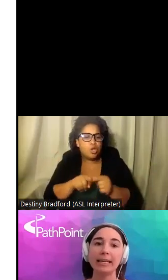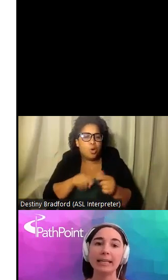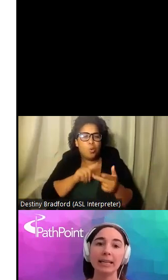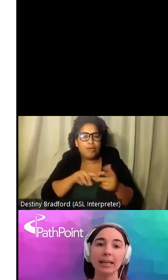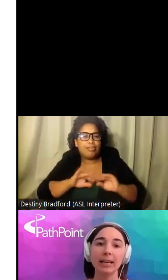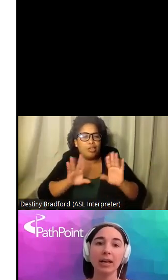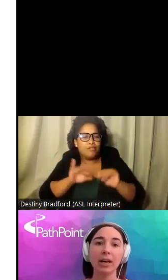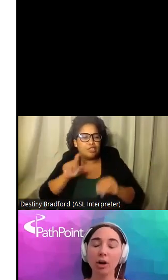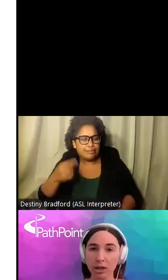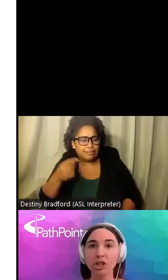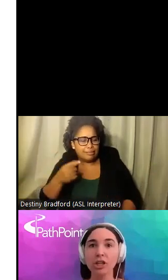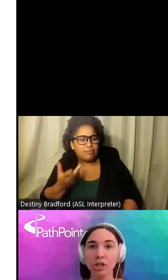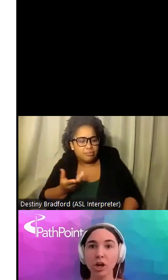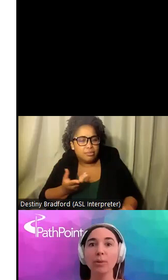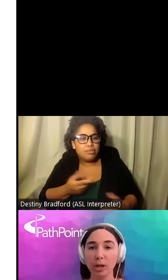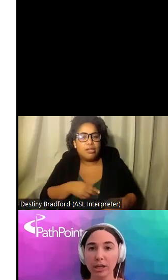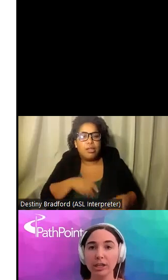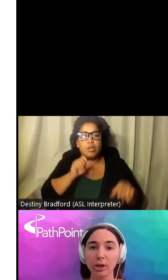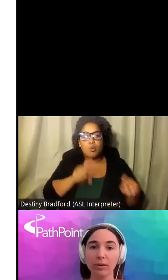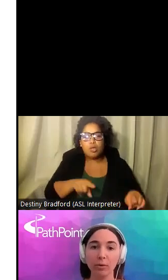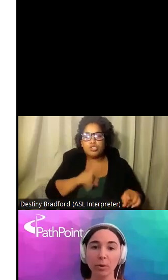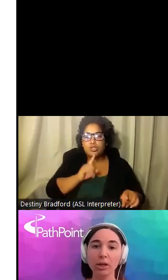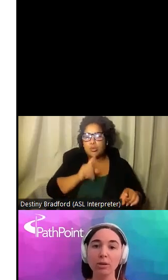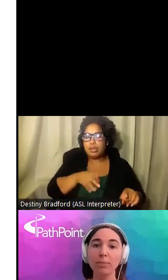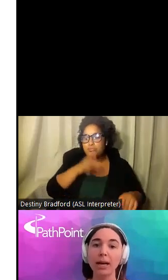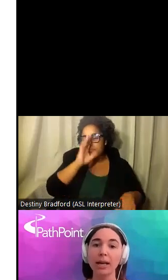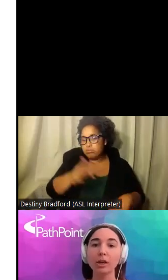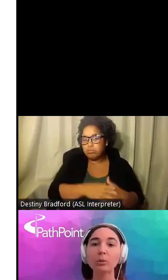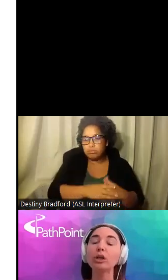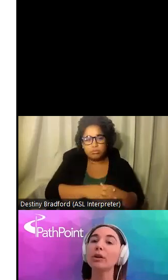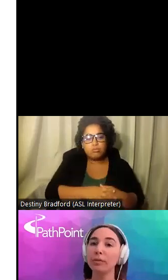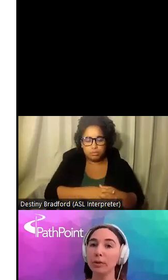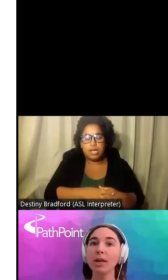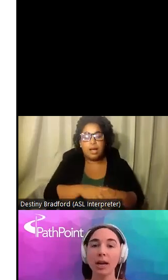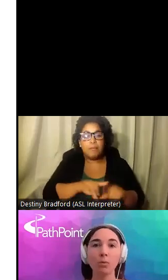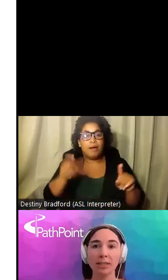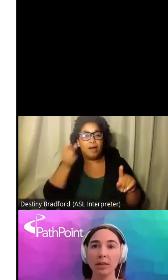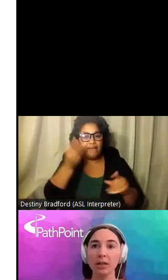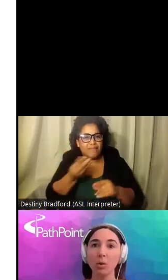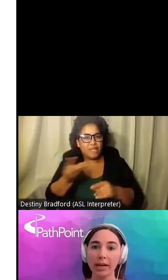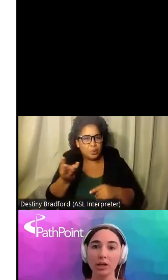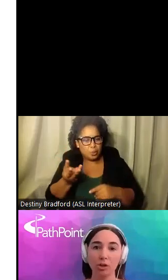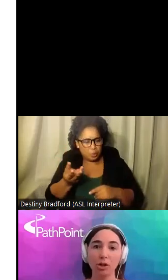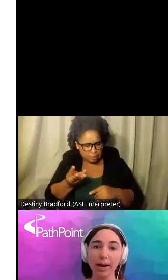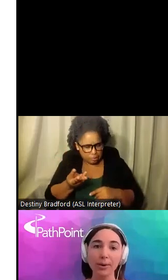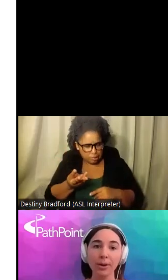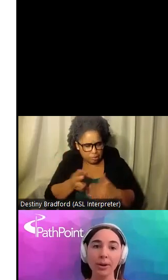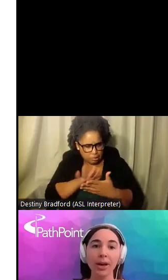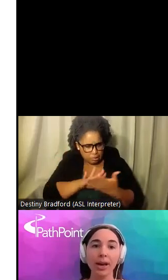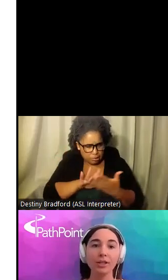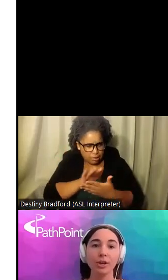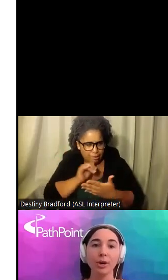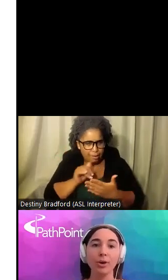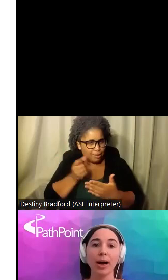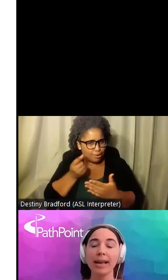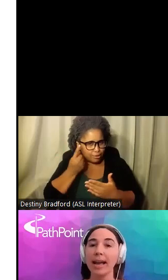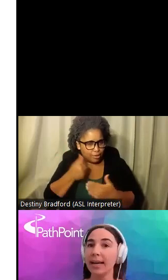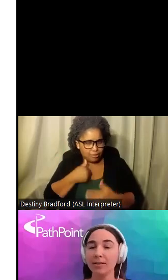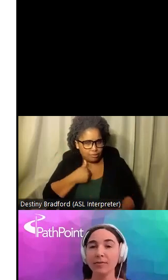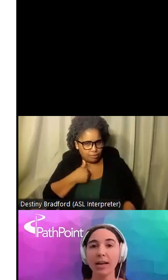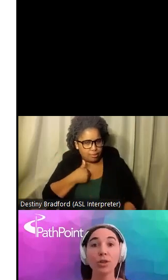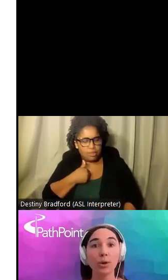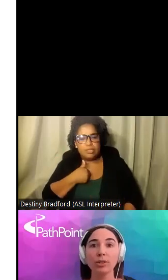I needed. The questions are pretty straightforward, but there were a few that I wasn't quite sure about. And so